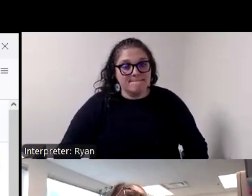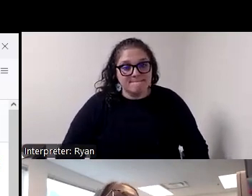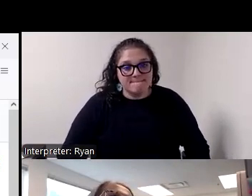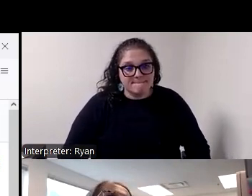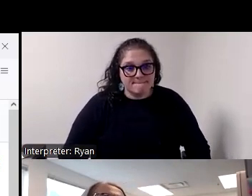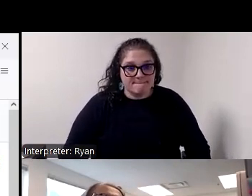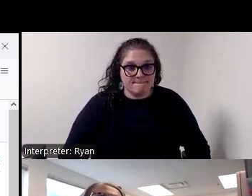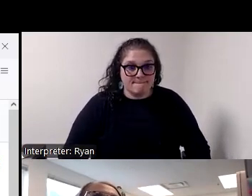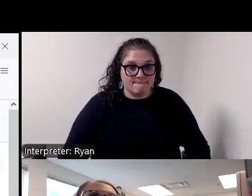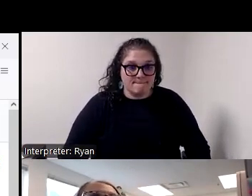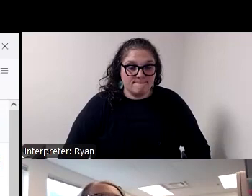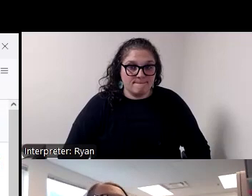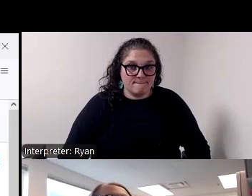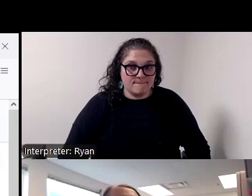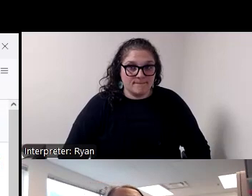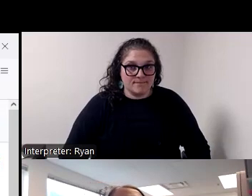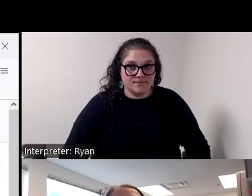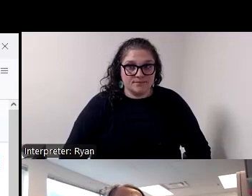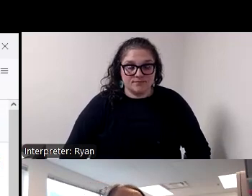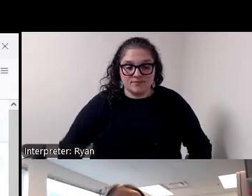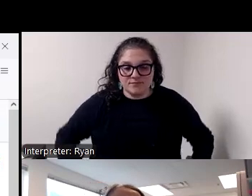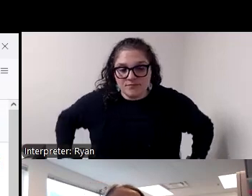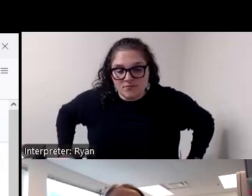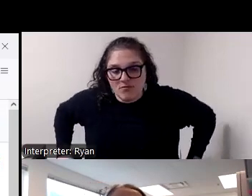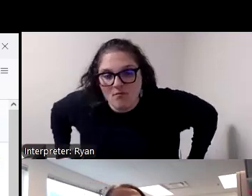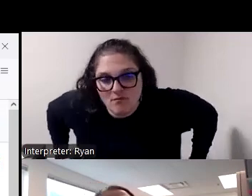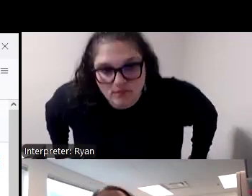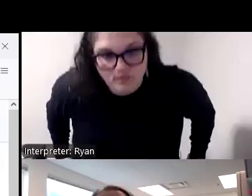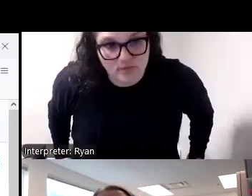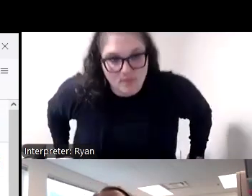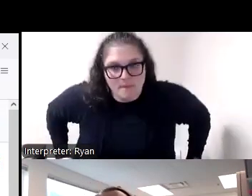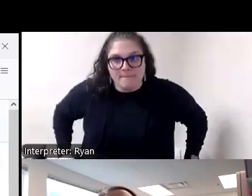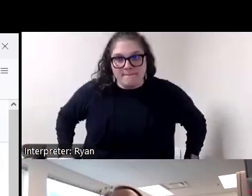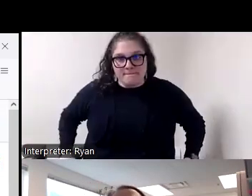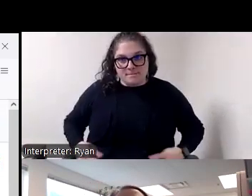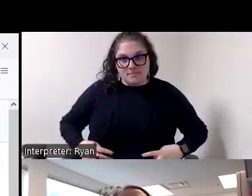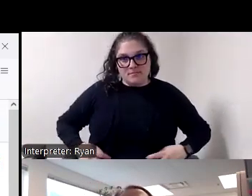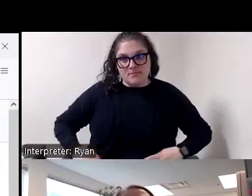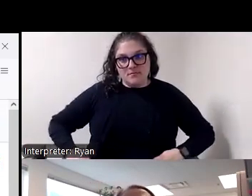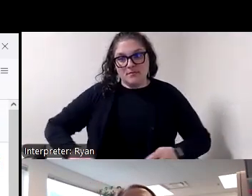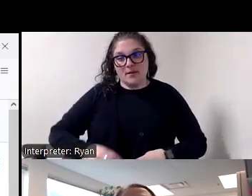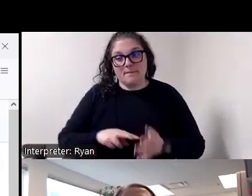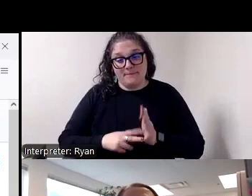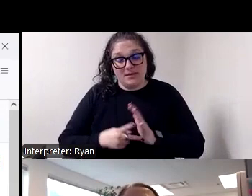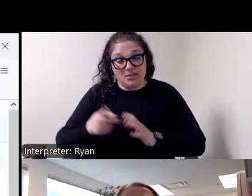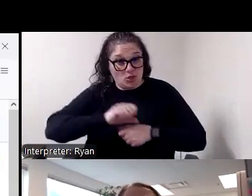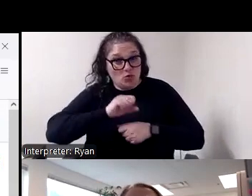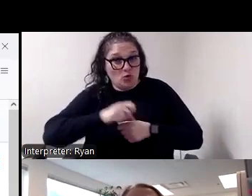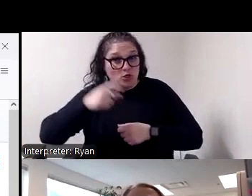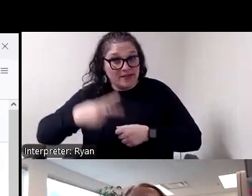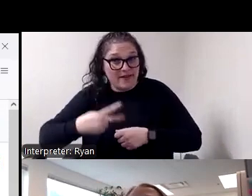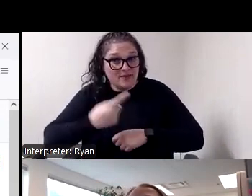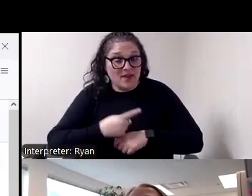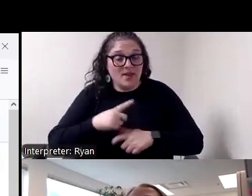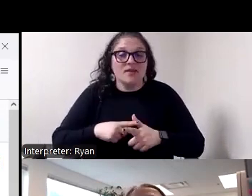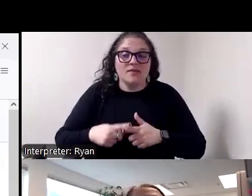like, do you mean you worked half the day and took the rest of the day of leave? Because if that is the case,